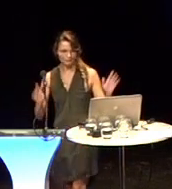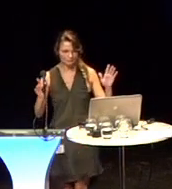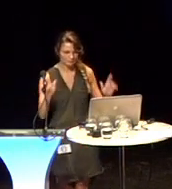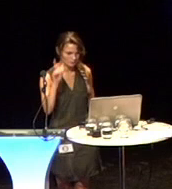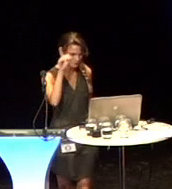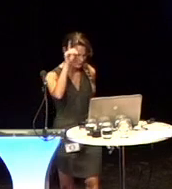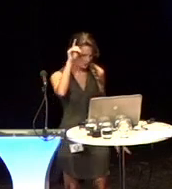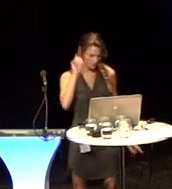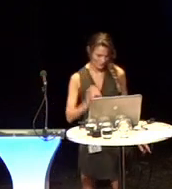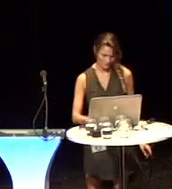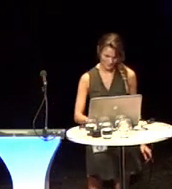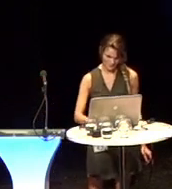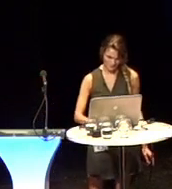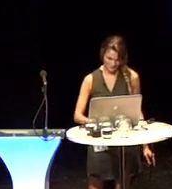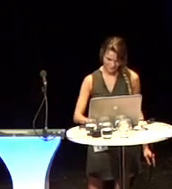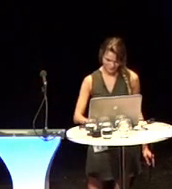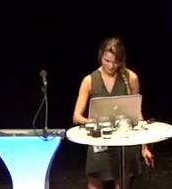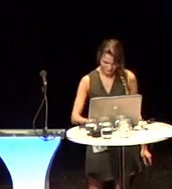Over to you guys.